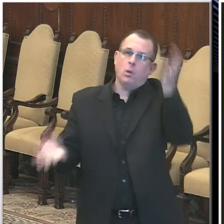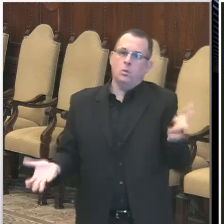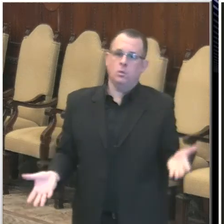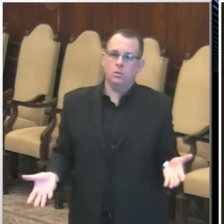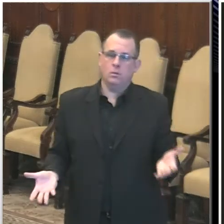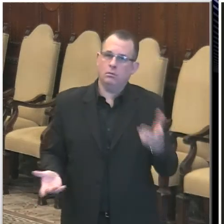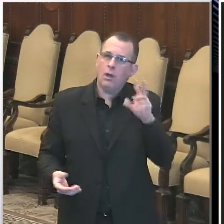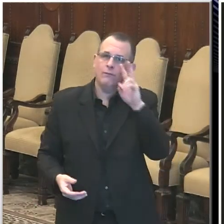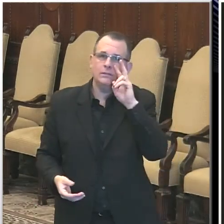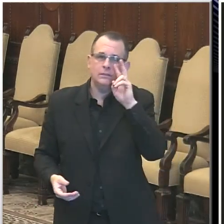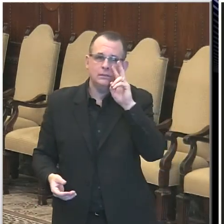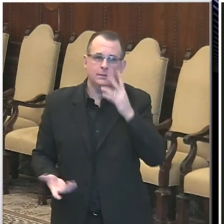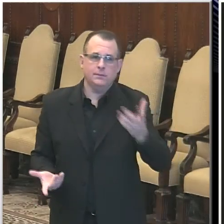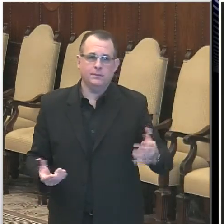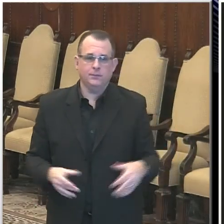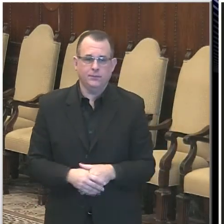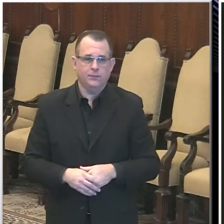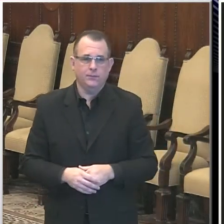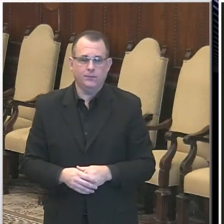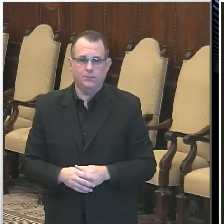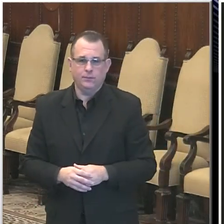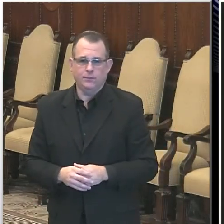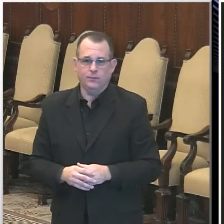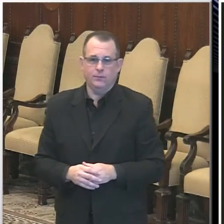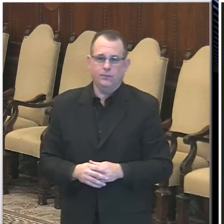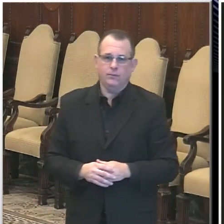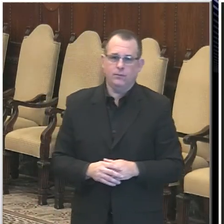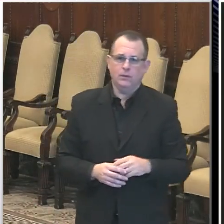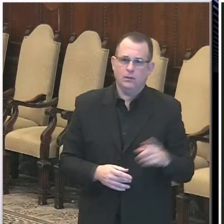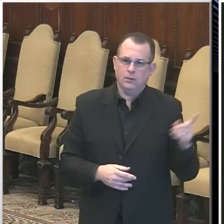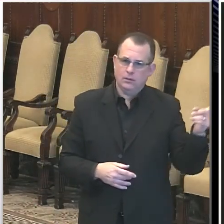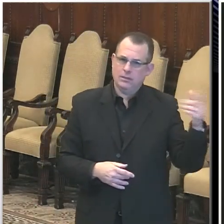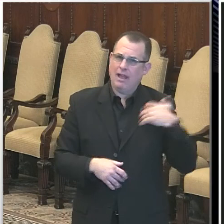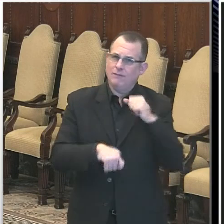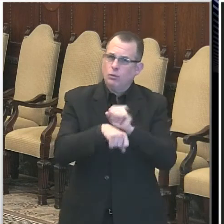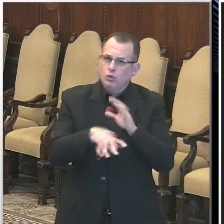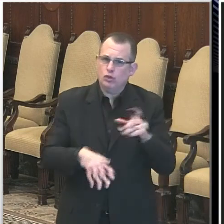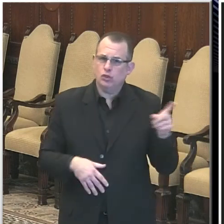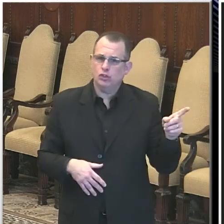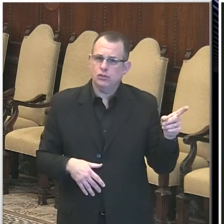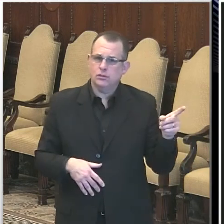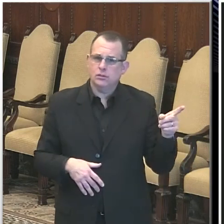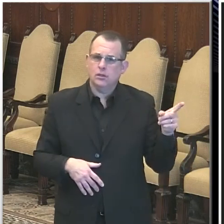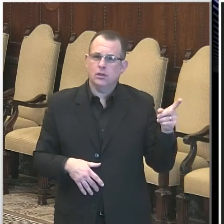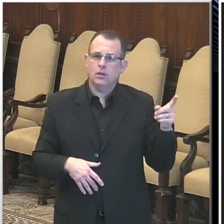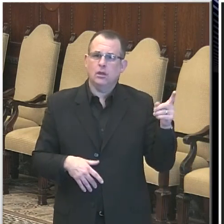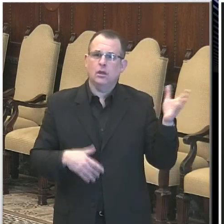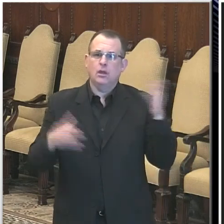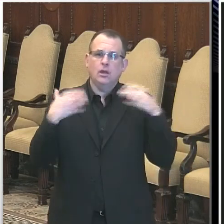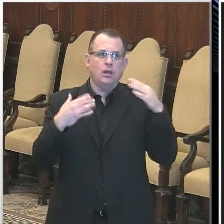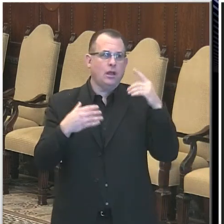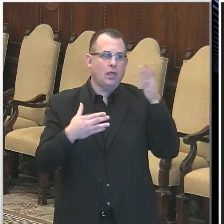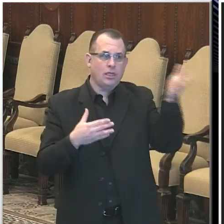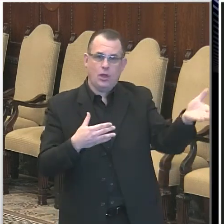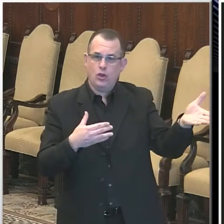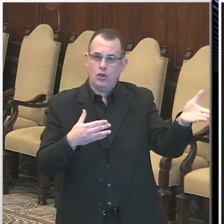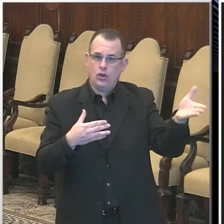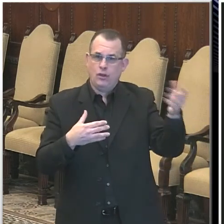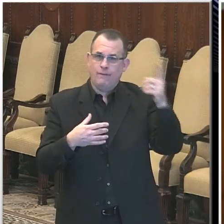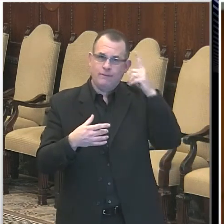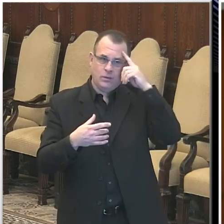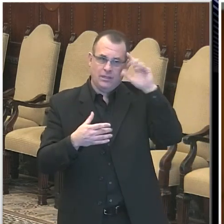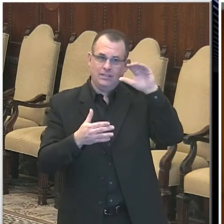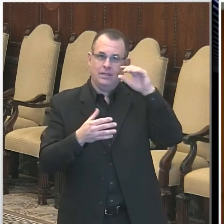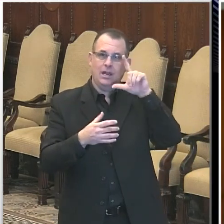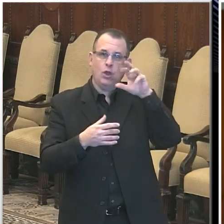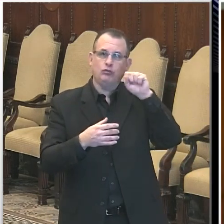We know that the workers are being outsourced that work at the Leocore Center. How's that being paid for? I'm not